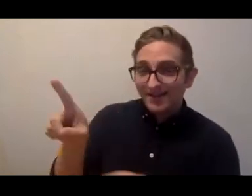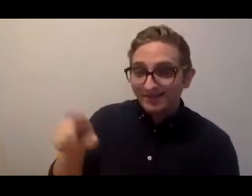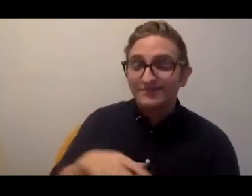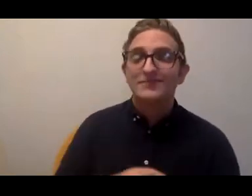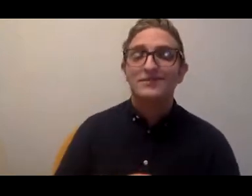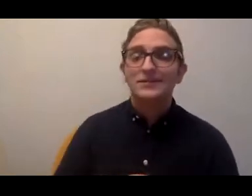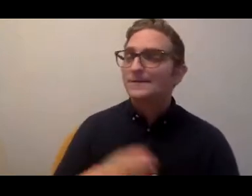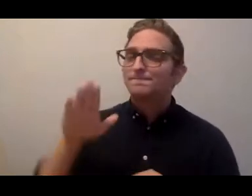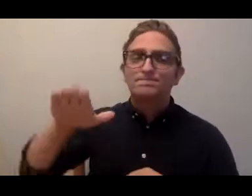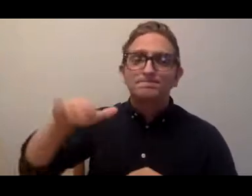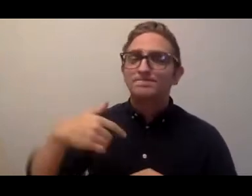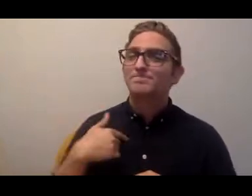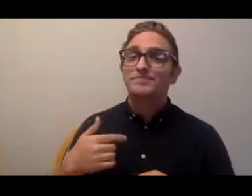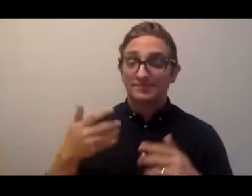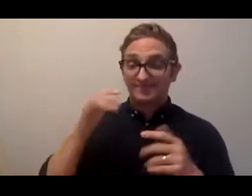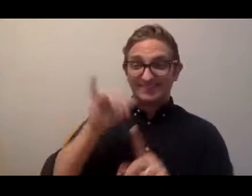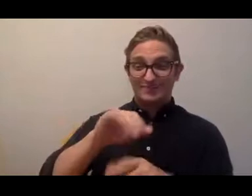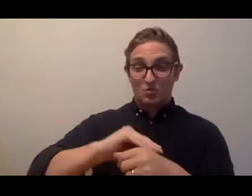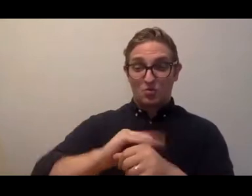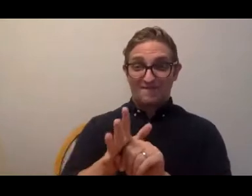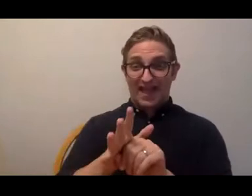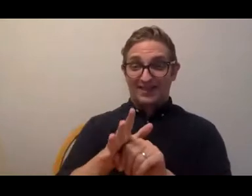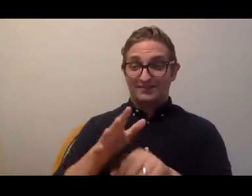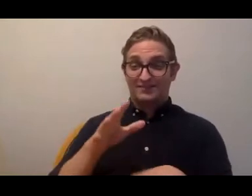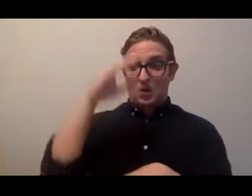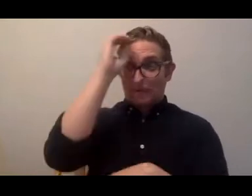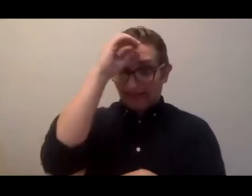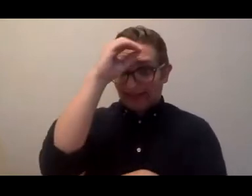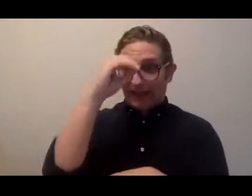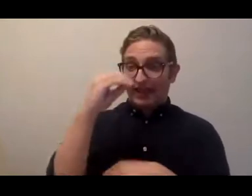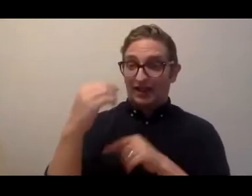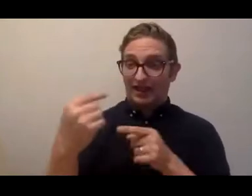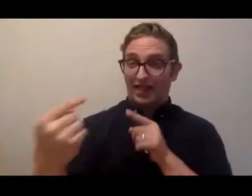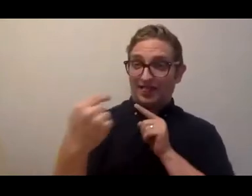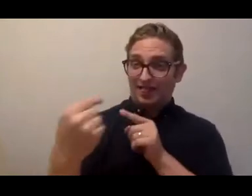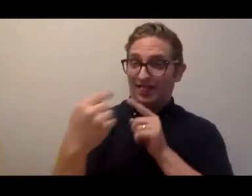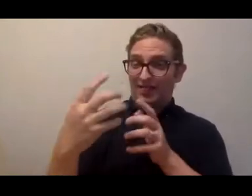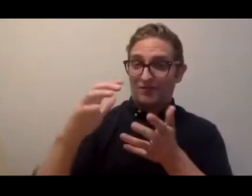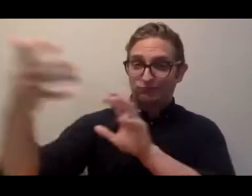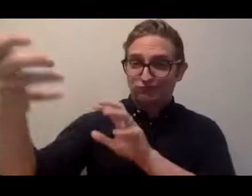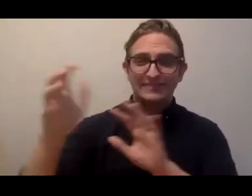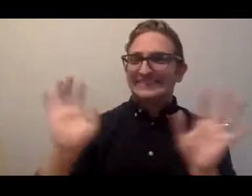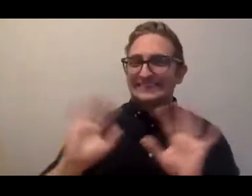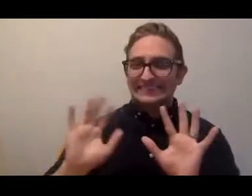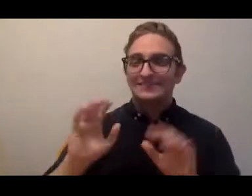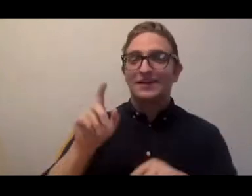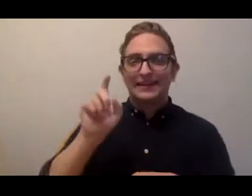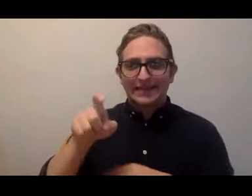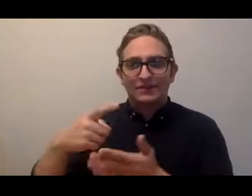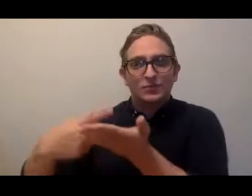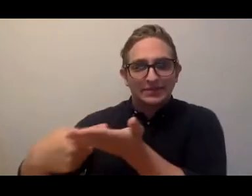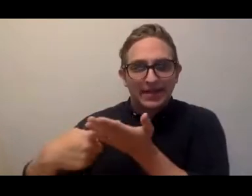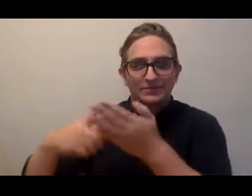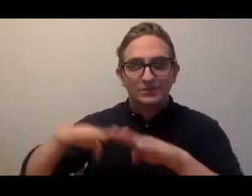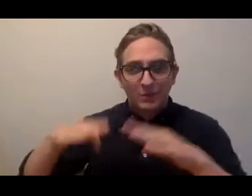I don't want to let this virus or how we feel about it tear us apart. Yeah. Let's have that conversation.